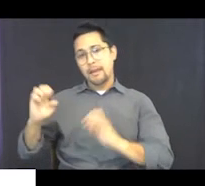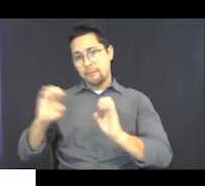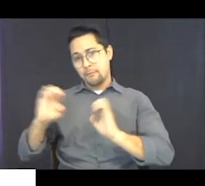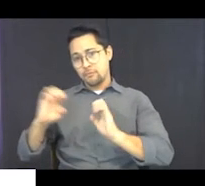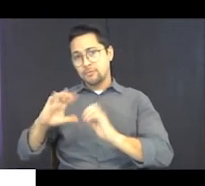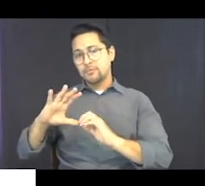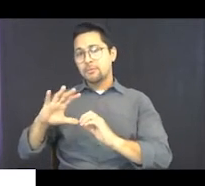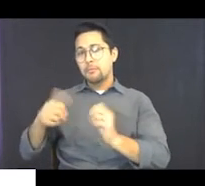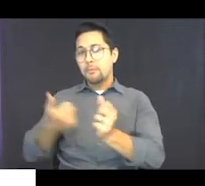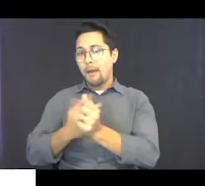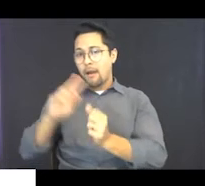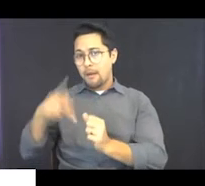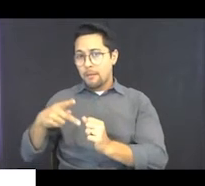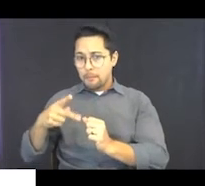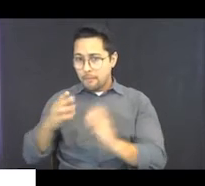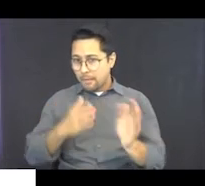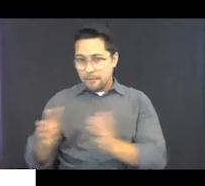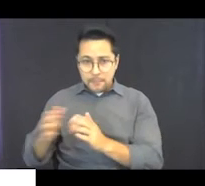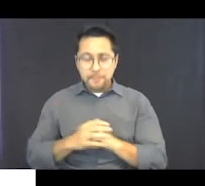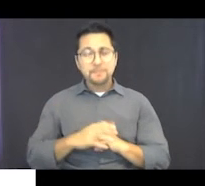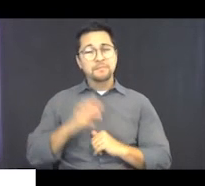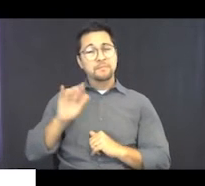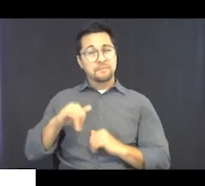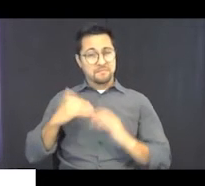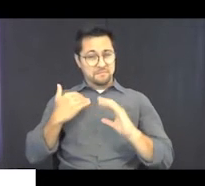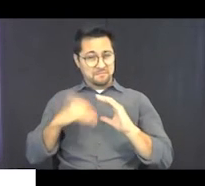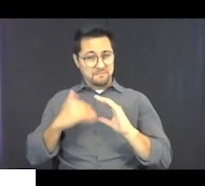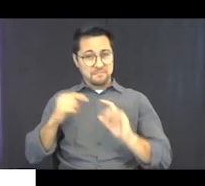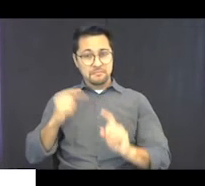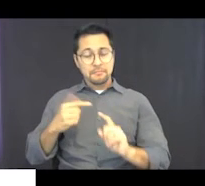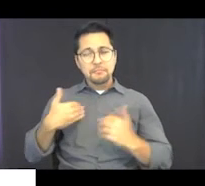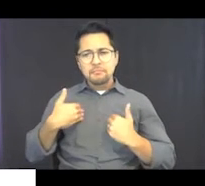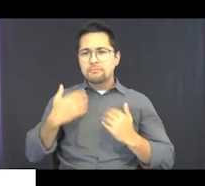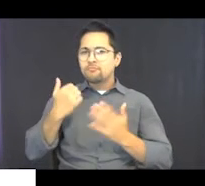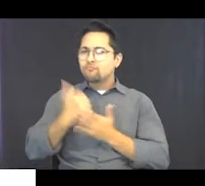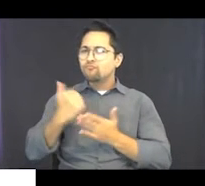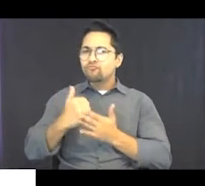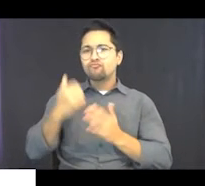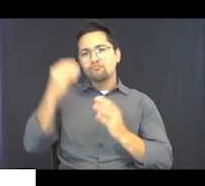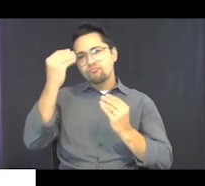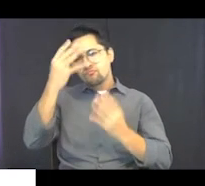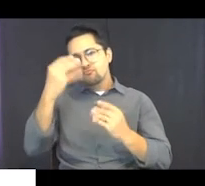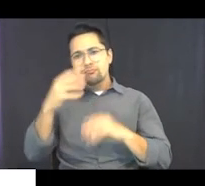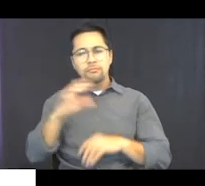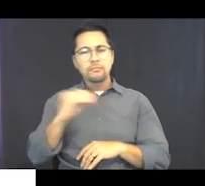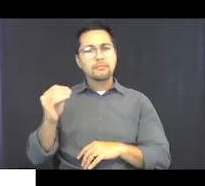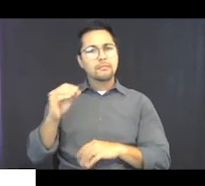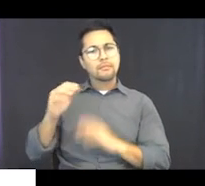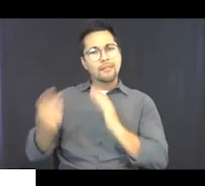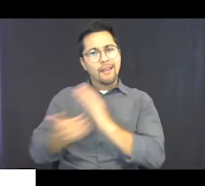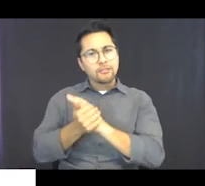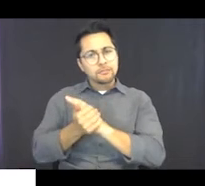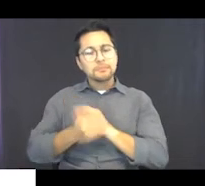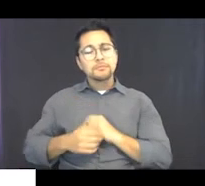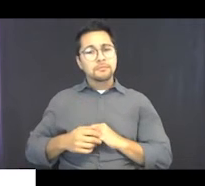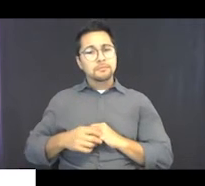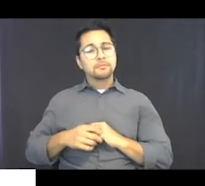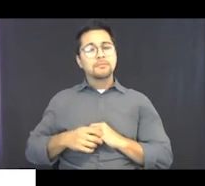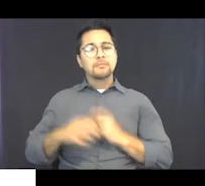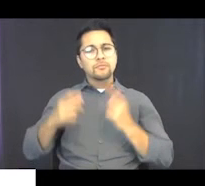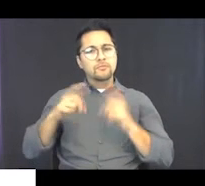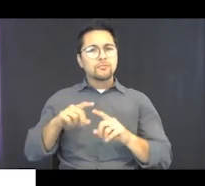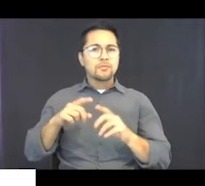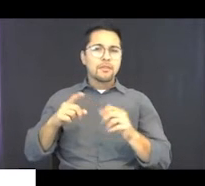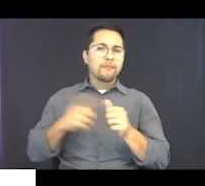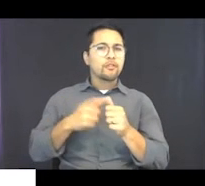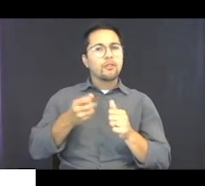plans. These emails contain helpful assistance and attachments during the first few